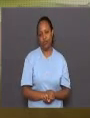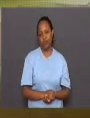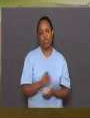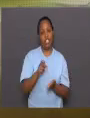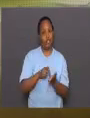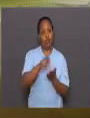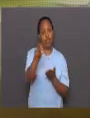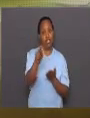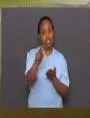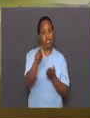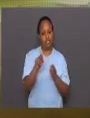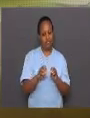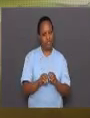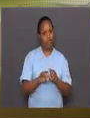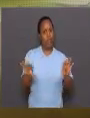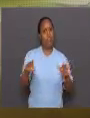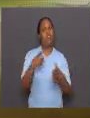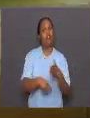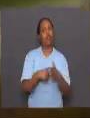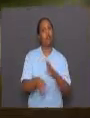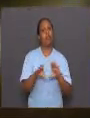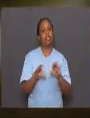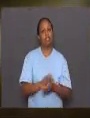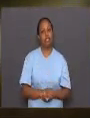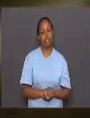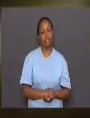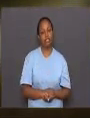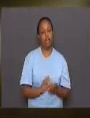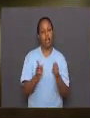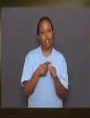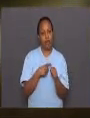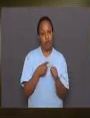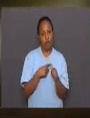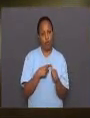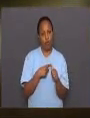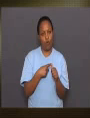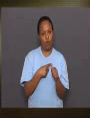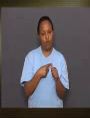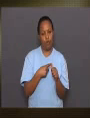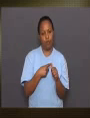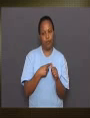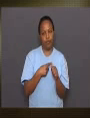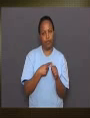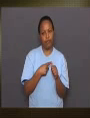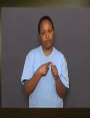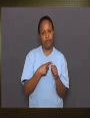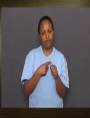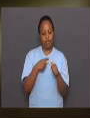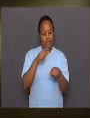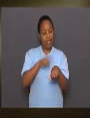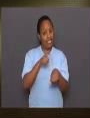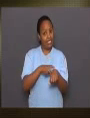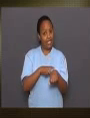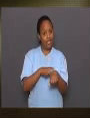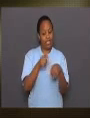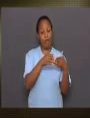of democratic values. One is the imposition of term limits